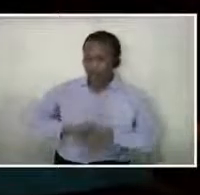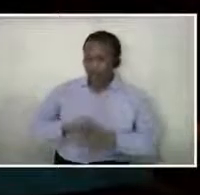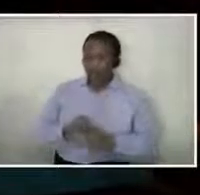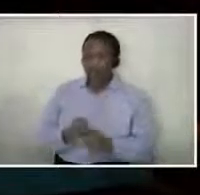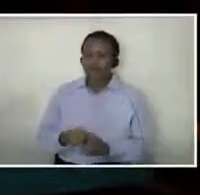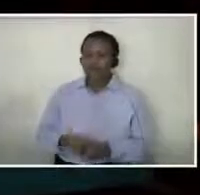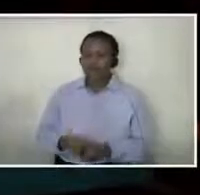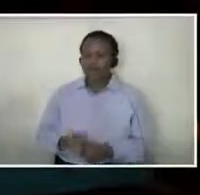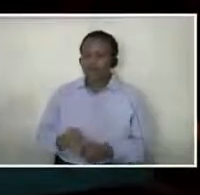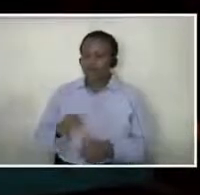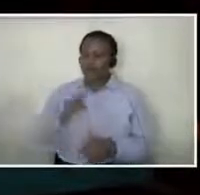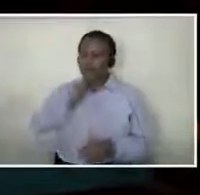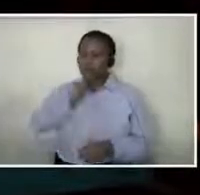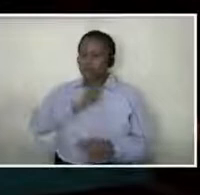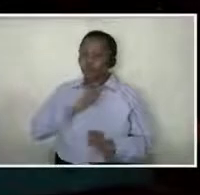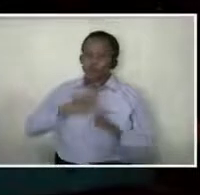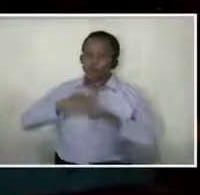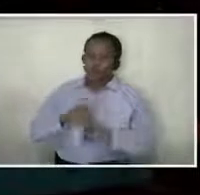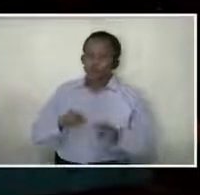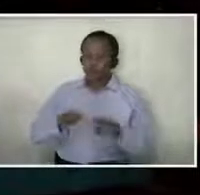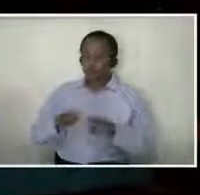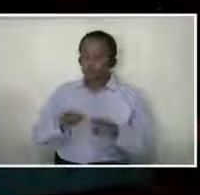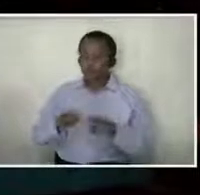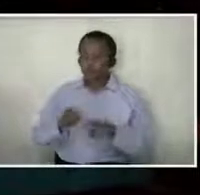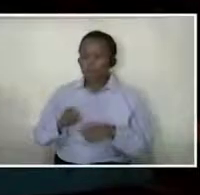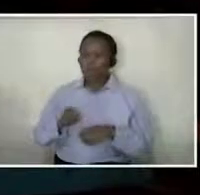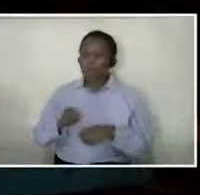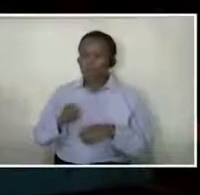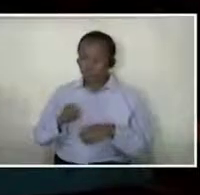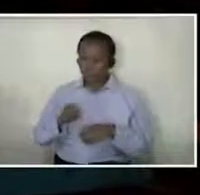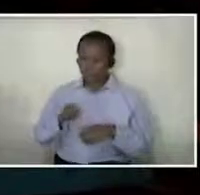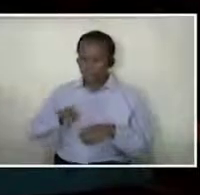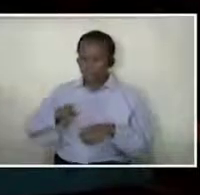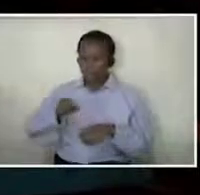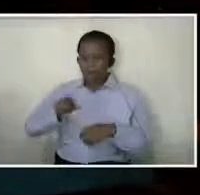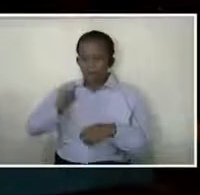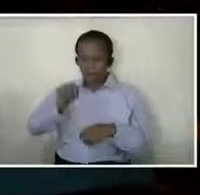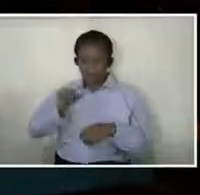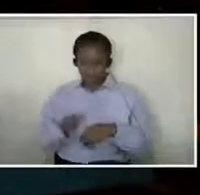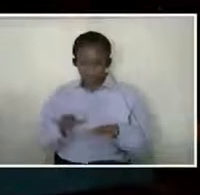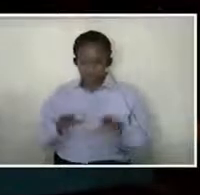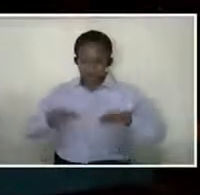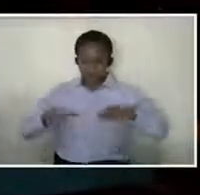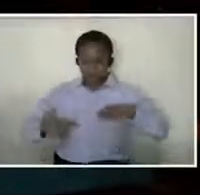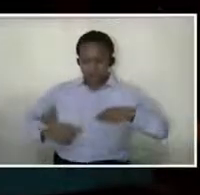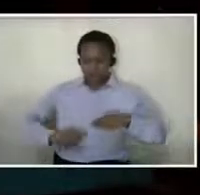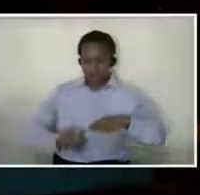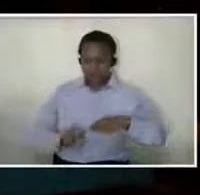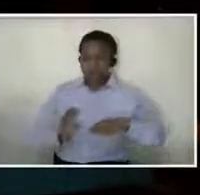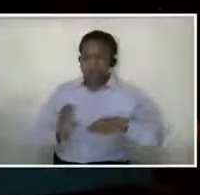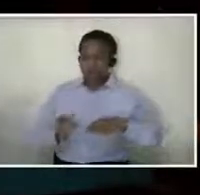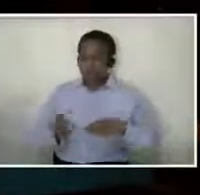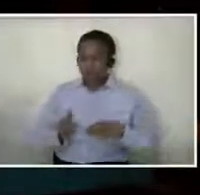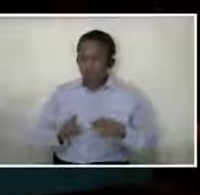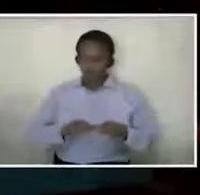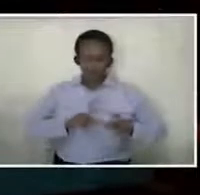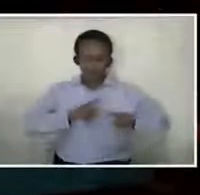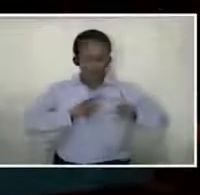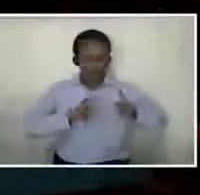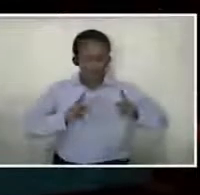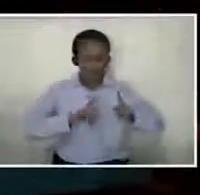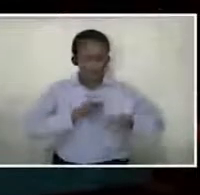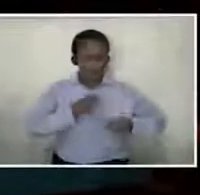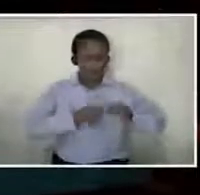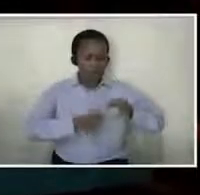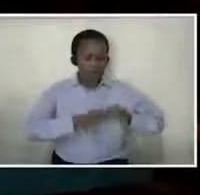of distrust experienced by the governing party at national level, the electorate is spreading out their trust to different political parties in order